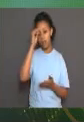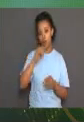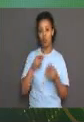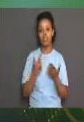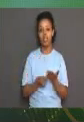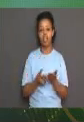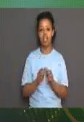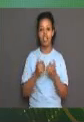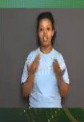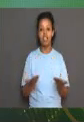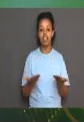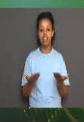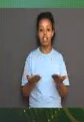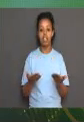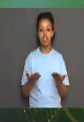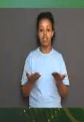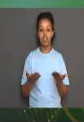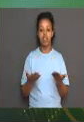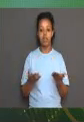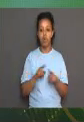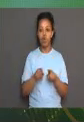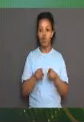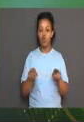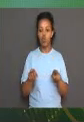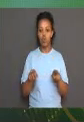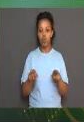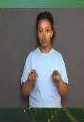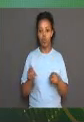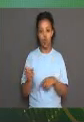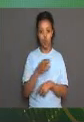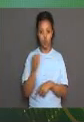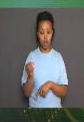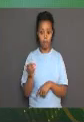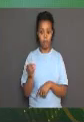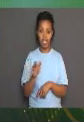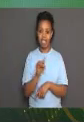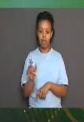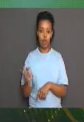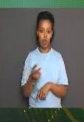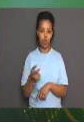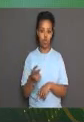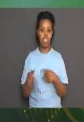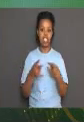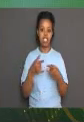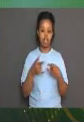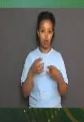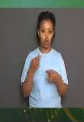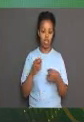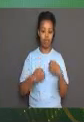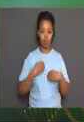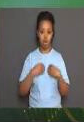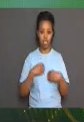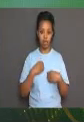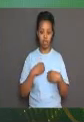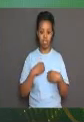about how the similarities and differences in the anatomy of organisms have given us